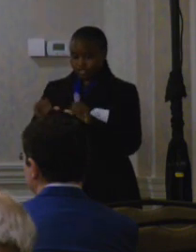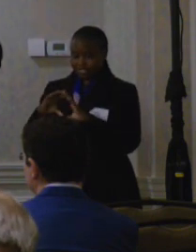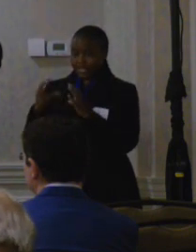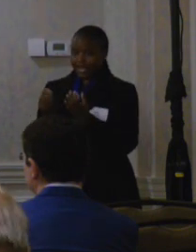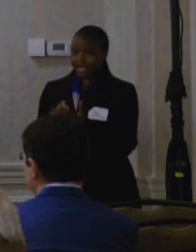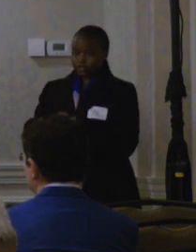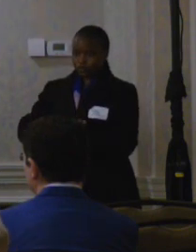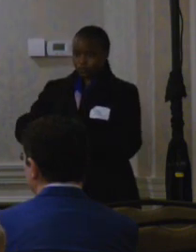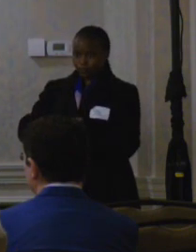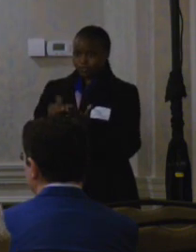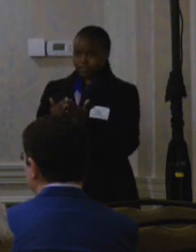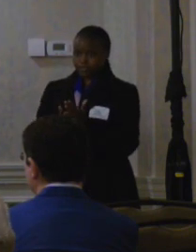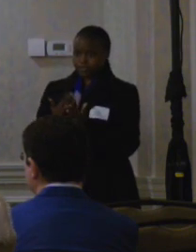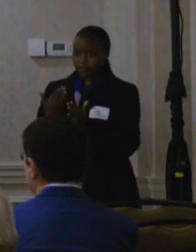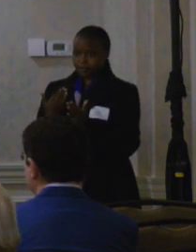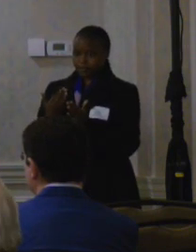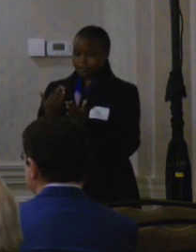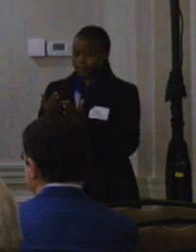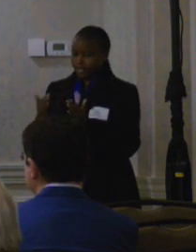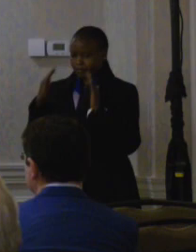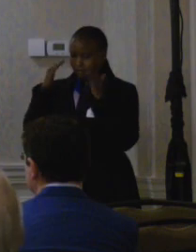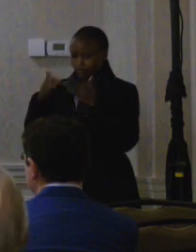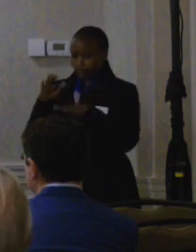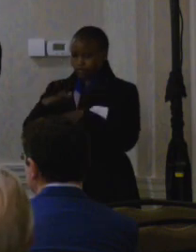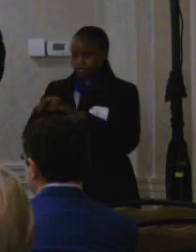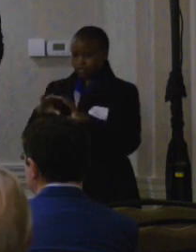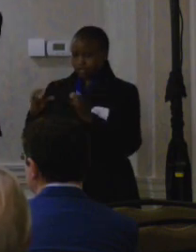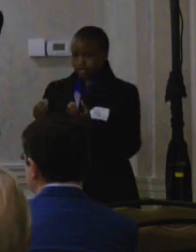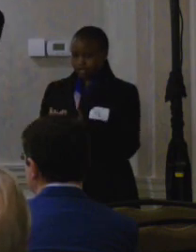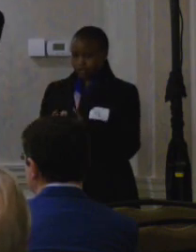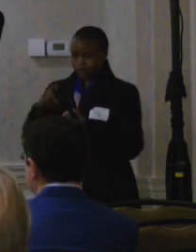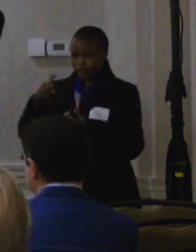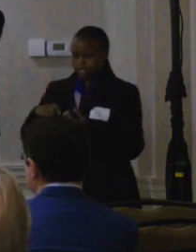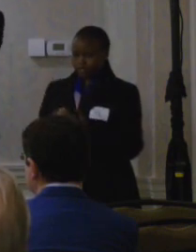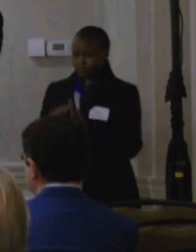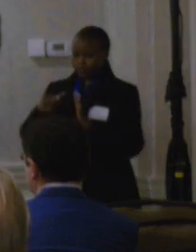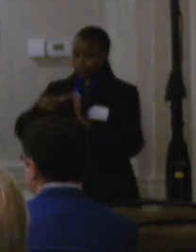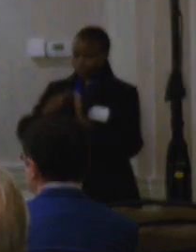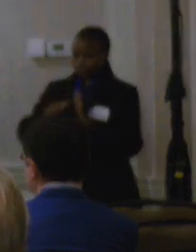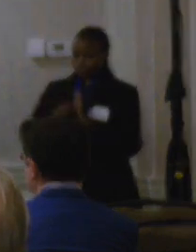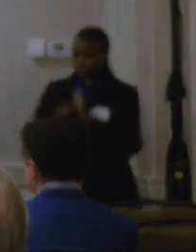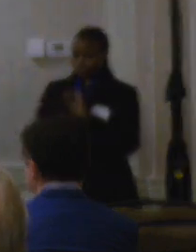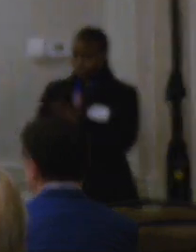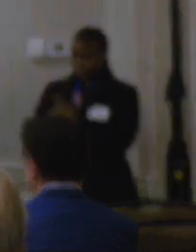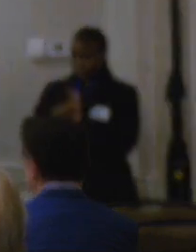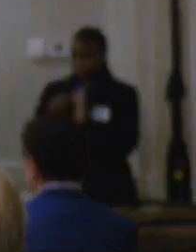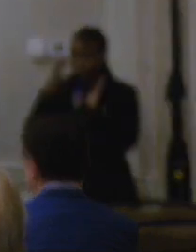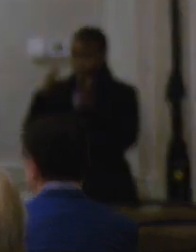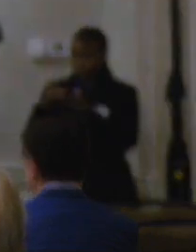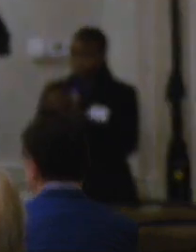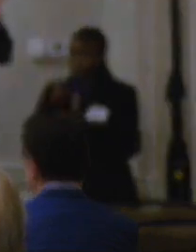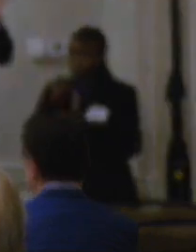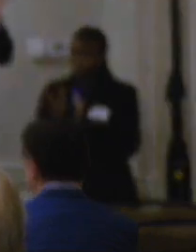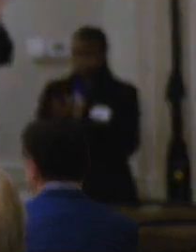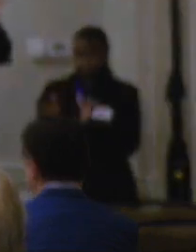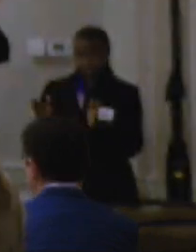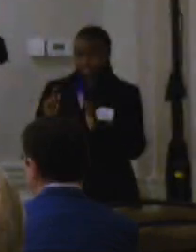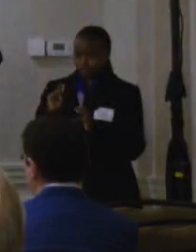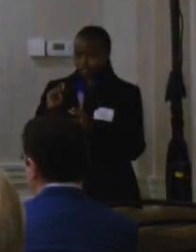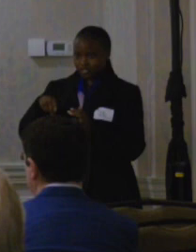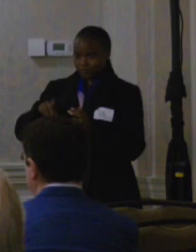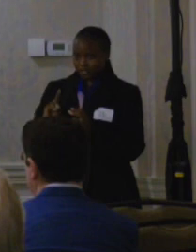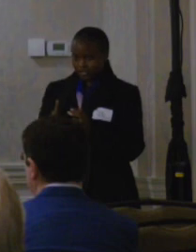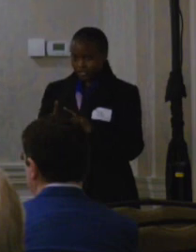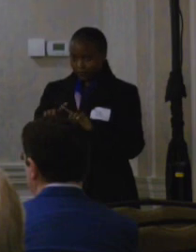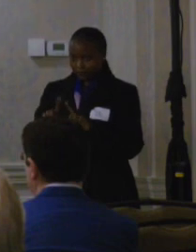classroom-based, so at least have some element focused on in the classroom. It needs to be detailed and method-focused, right? So not general teacher professional development